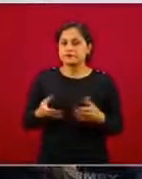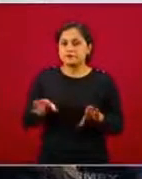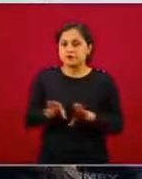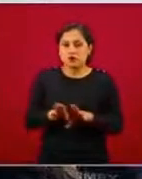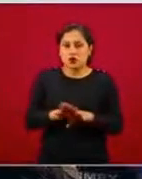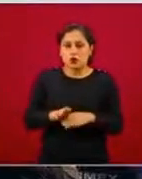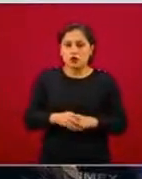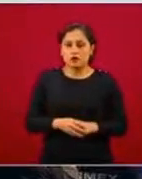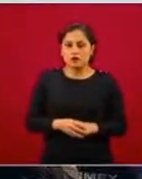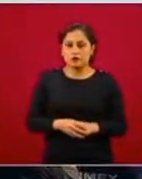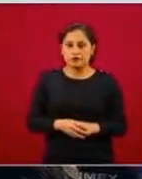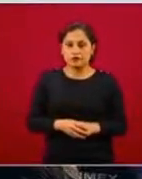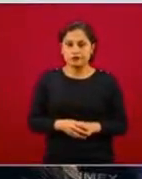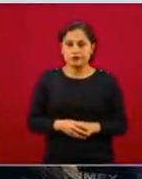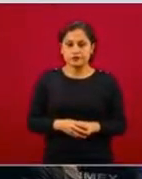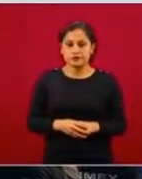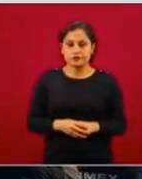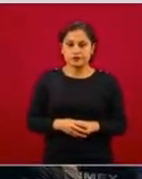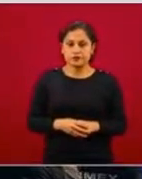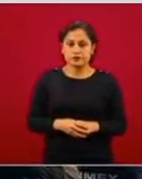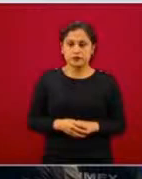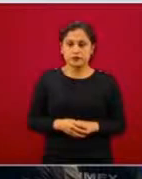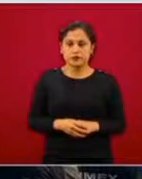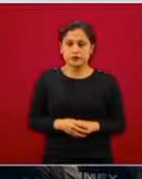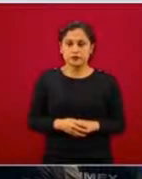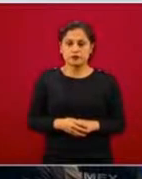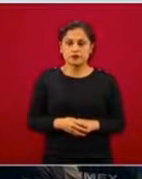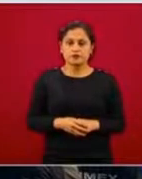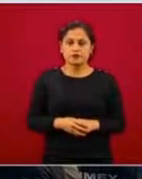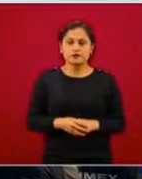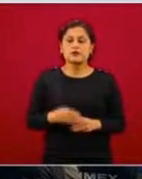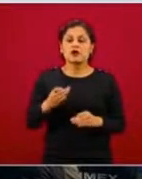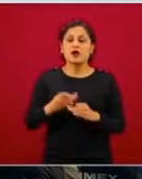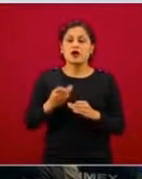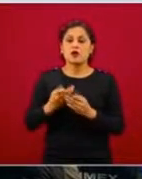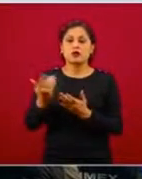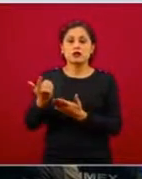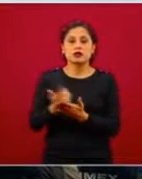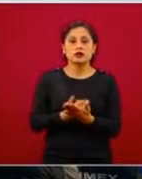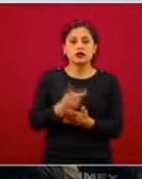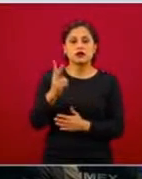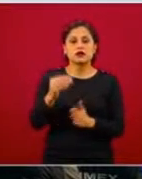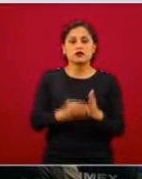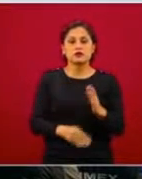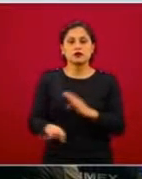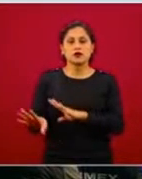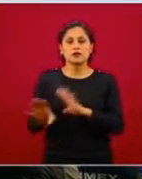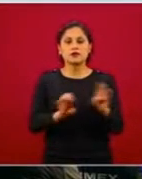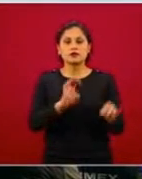So, how are we doing today? Next slide. We have